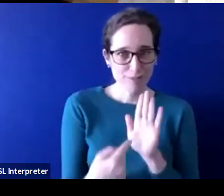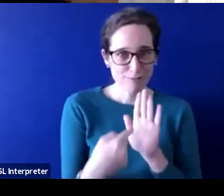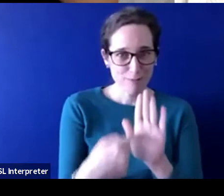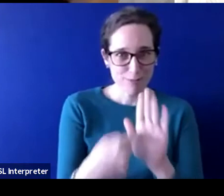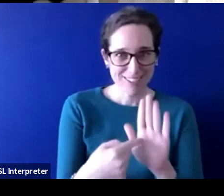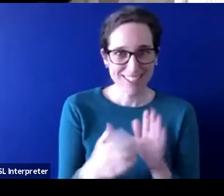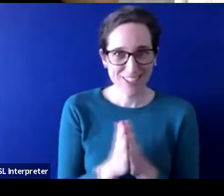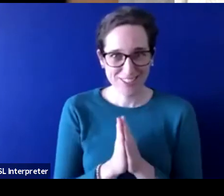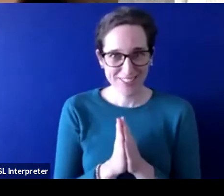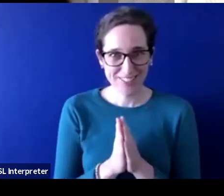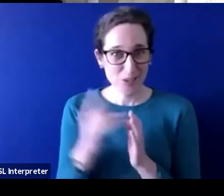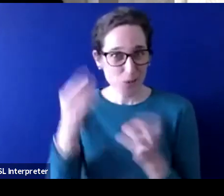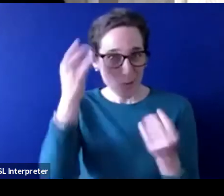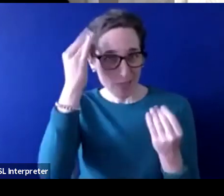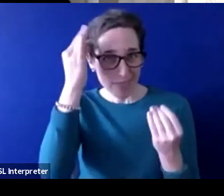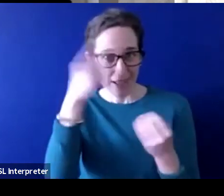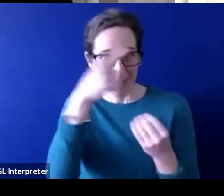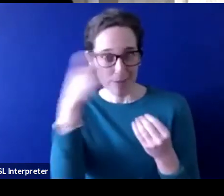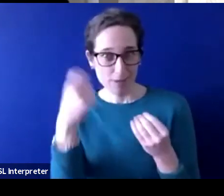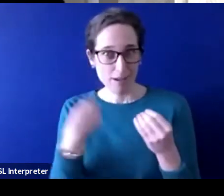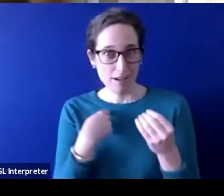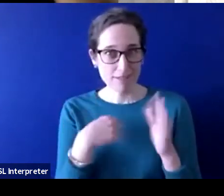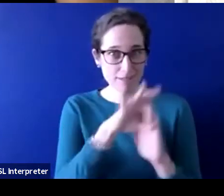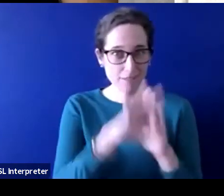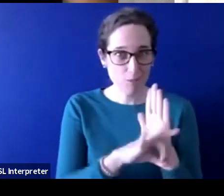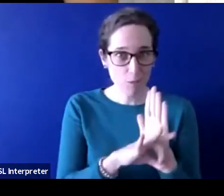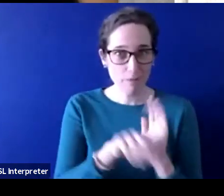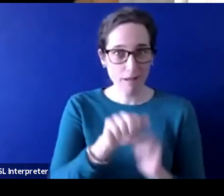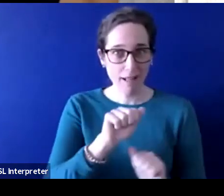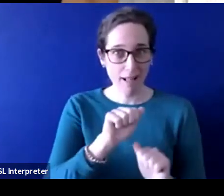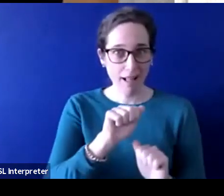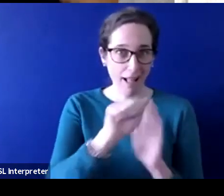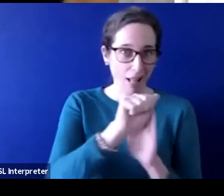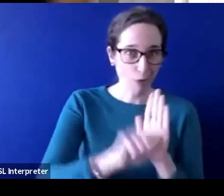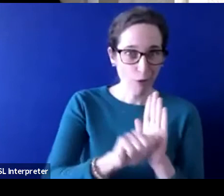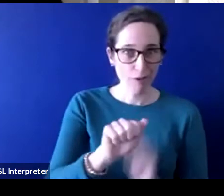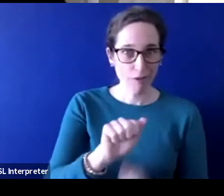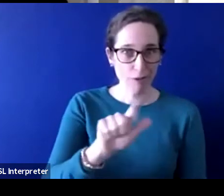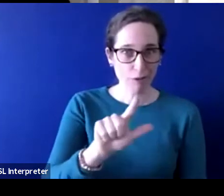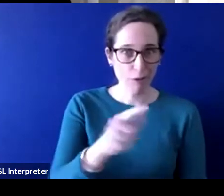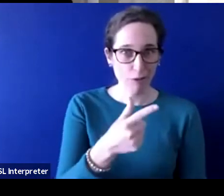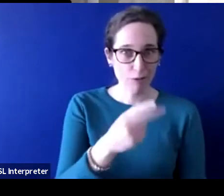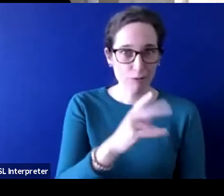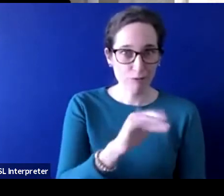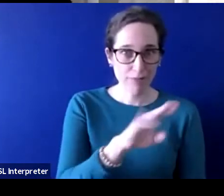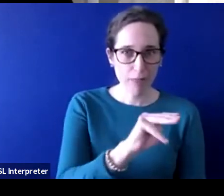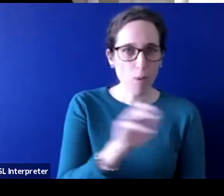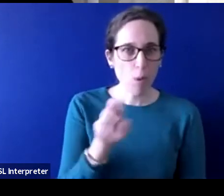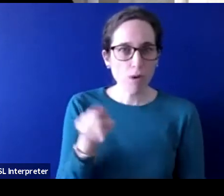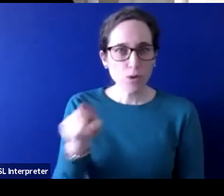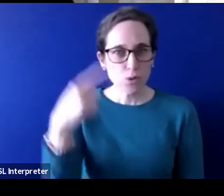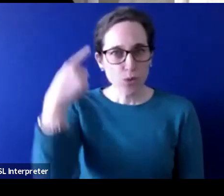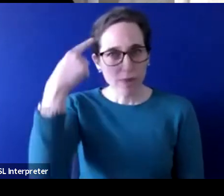because the algorithms are finally showing those to you, or because there's more diverse people on